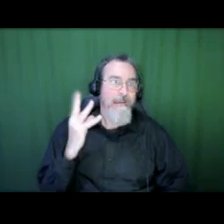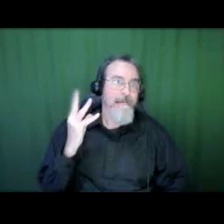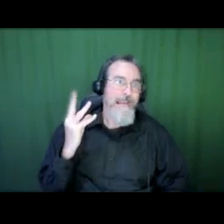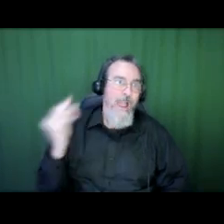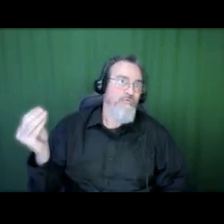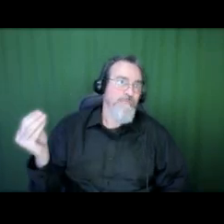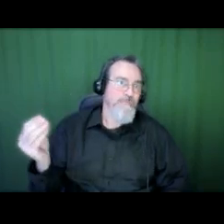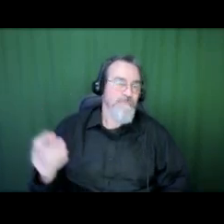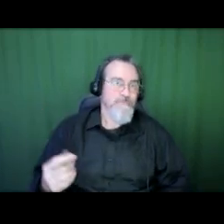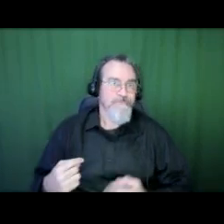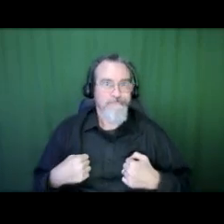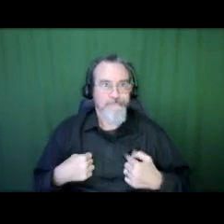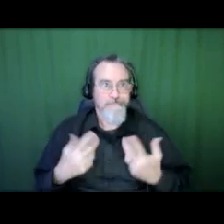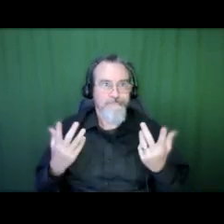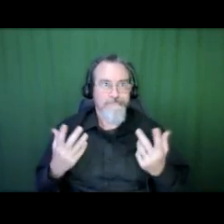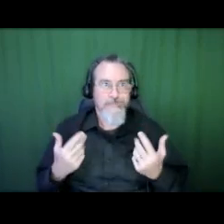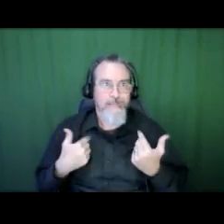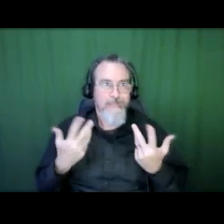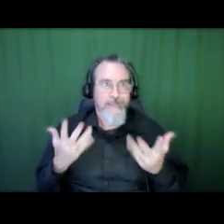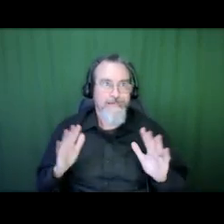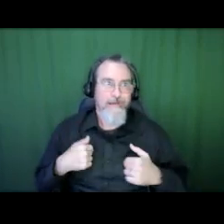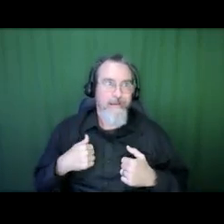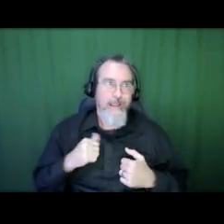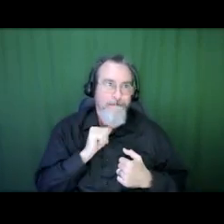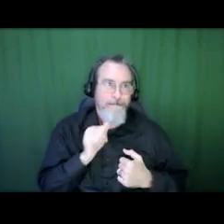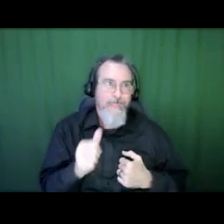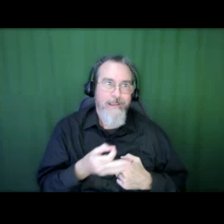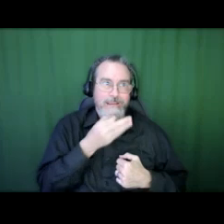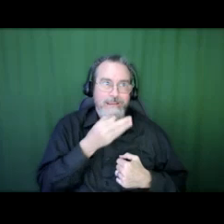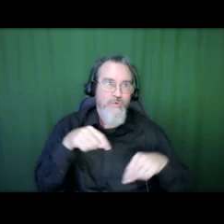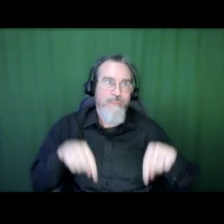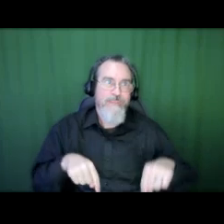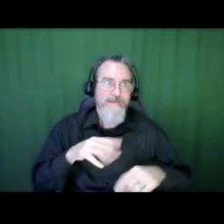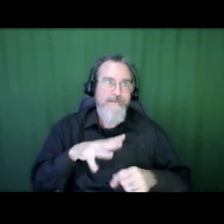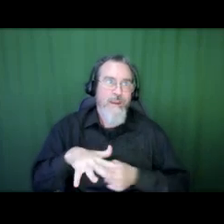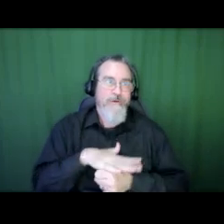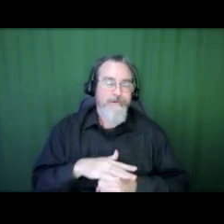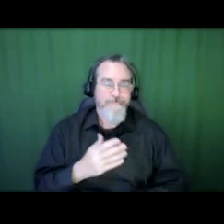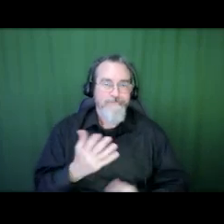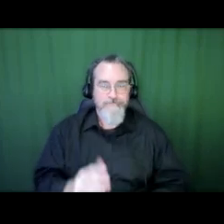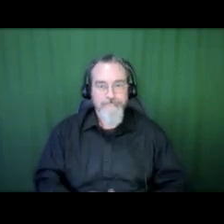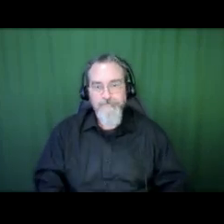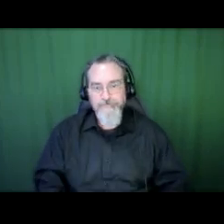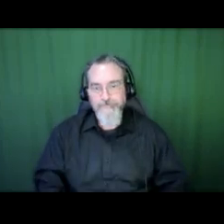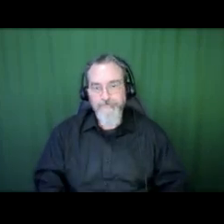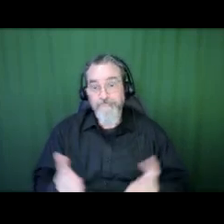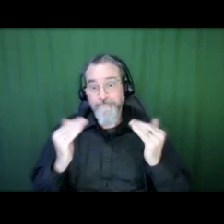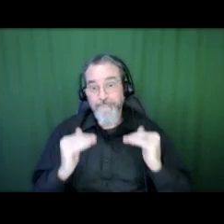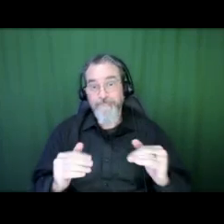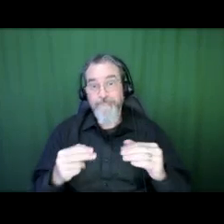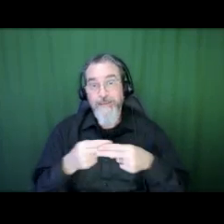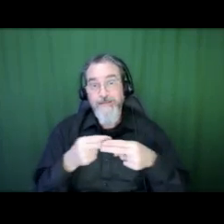I can tell you because I am not a flood mitigation expert. Next slide, please.